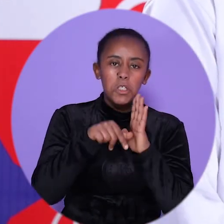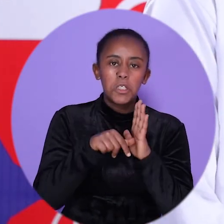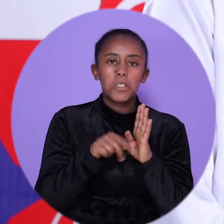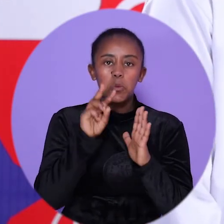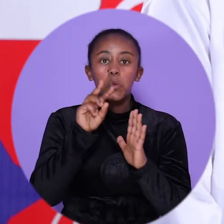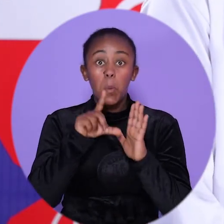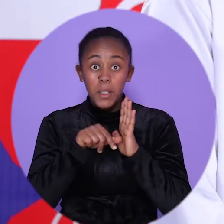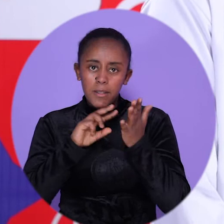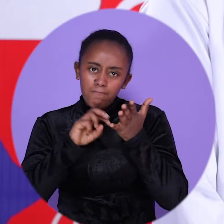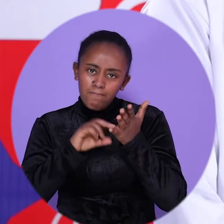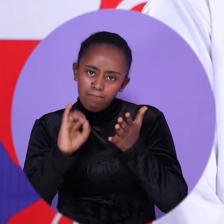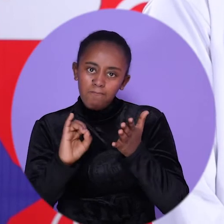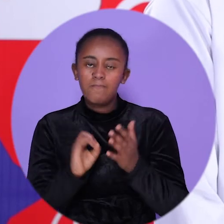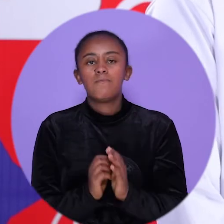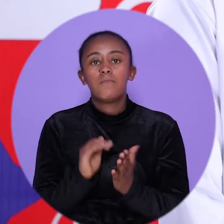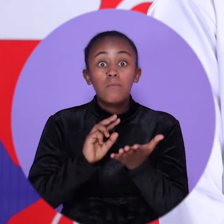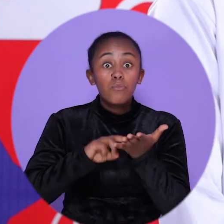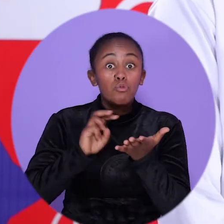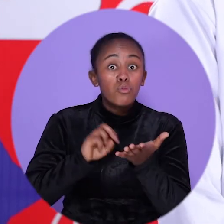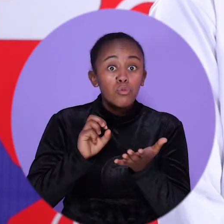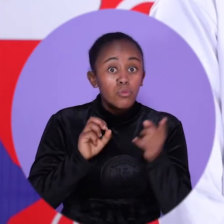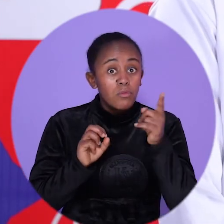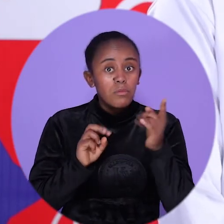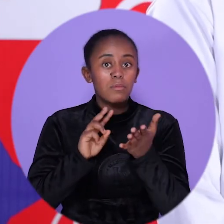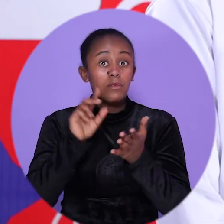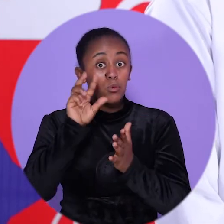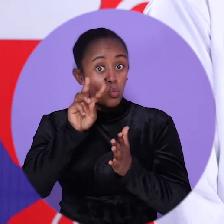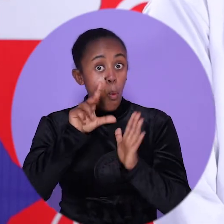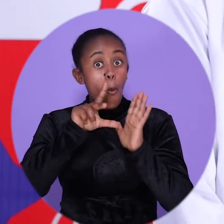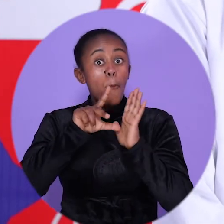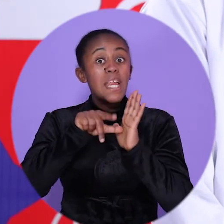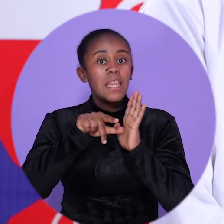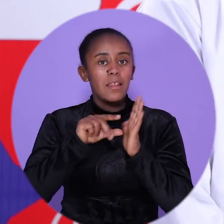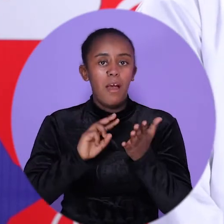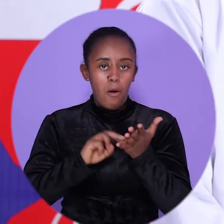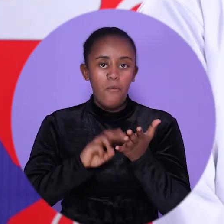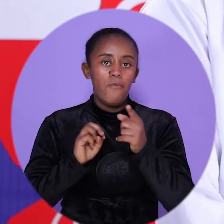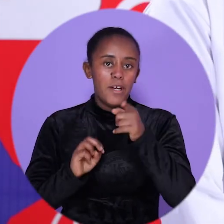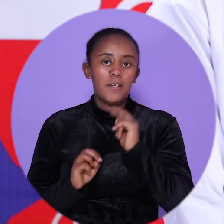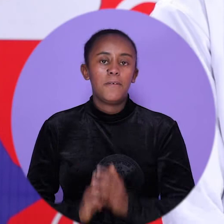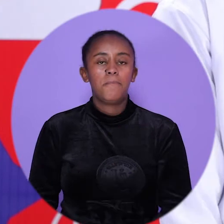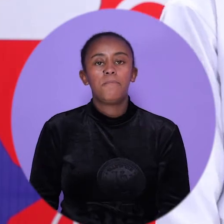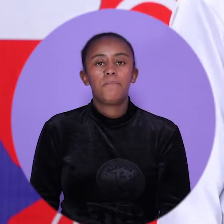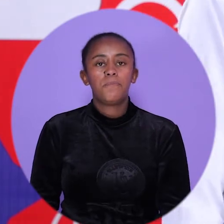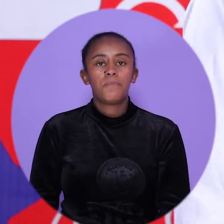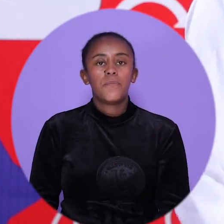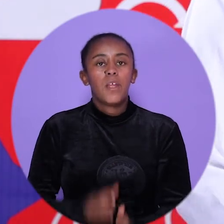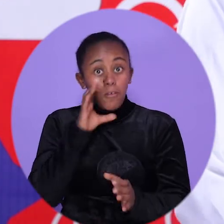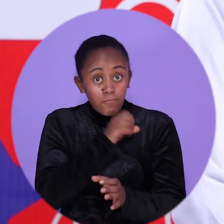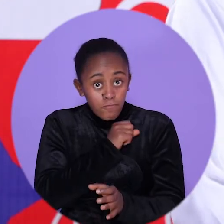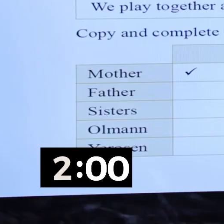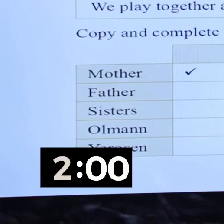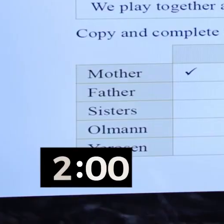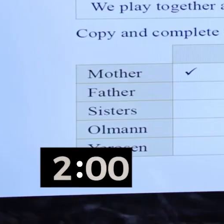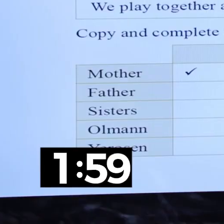reading this story. I give you 2 minutes, student. You have to read it, and after that, you have to complete this table.